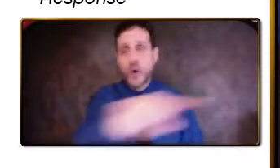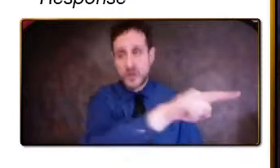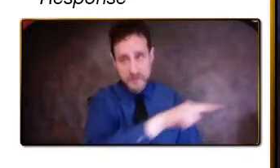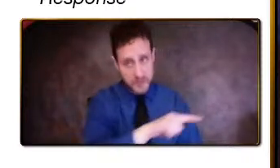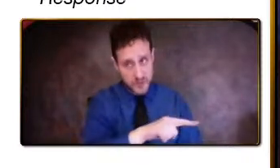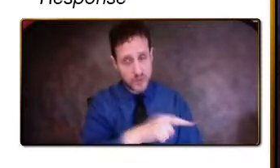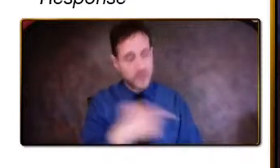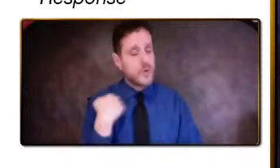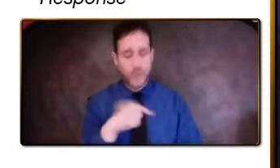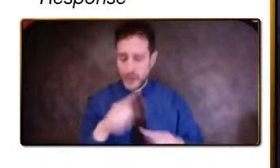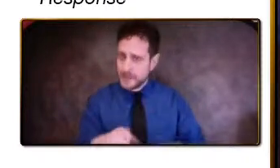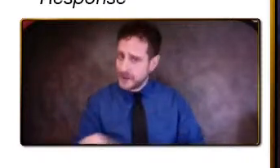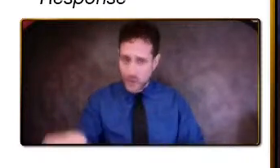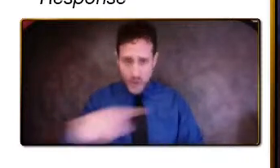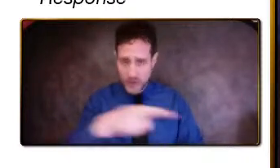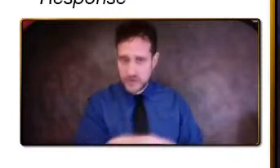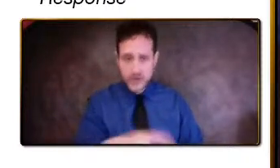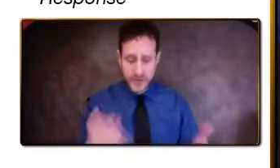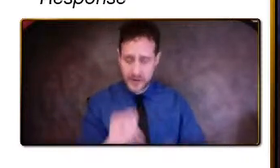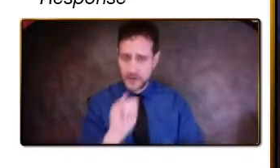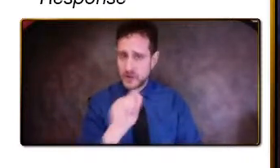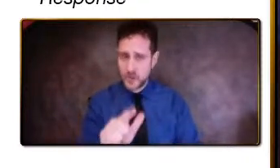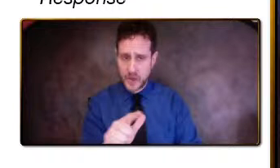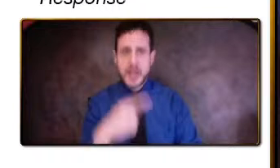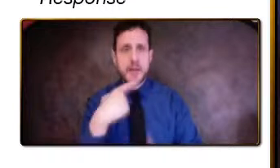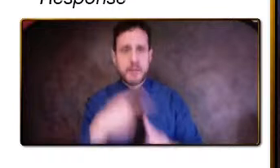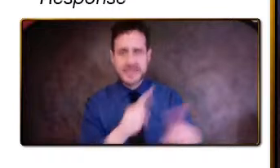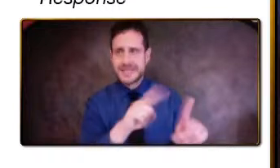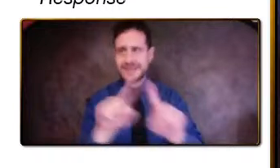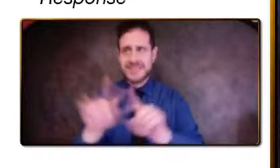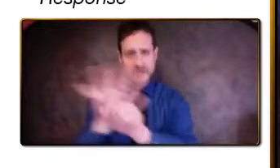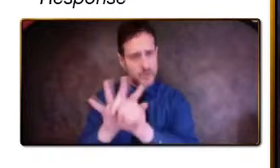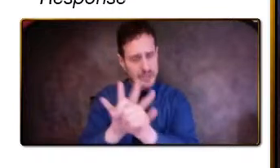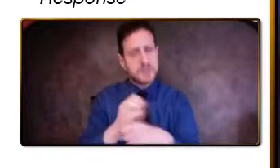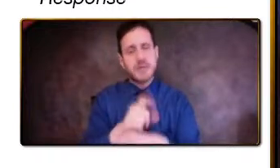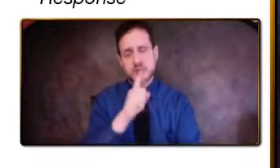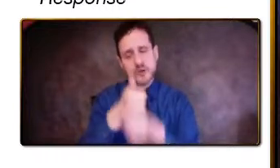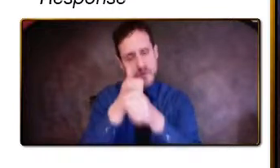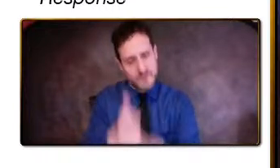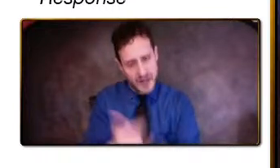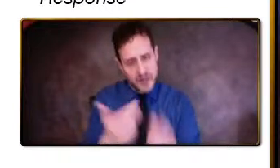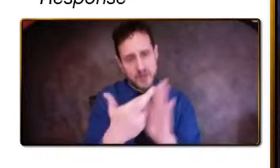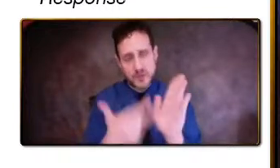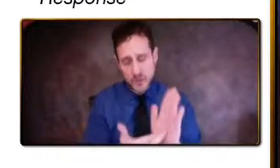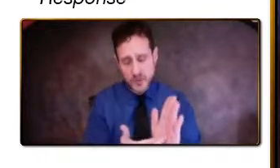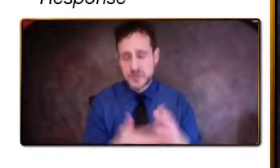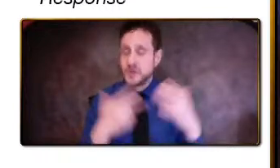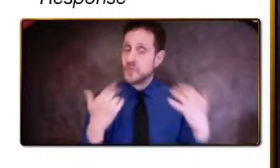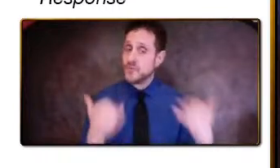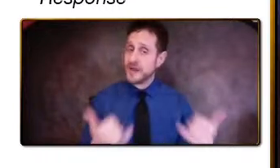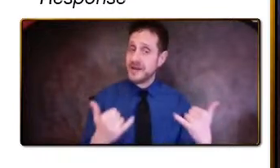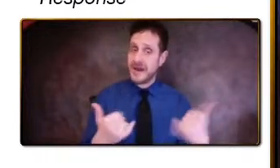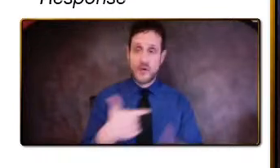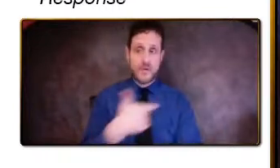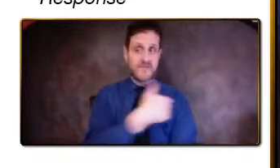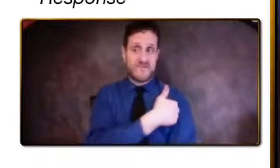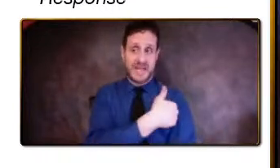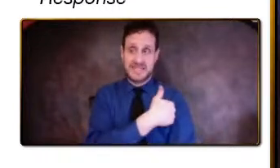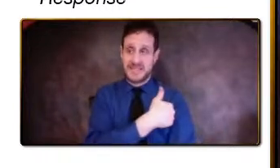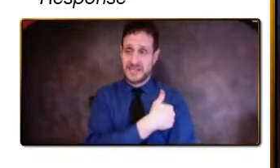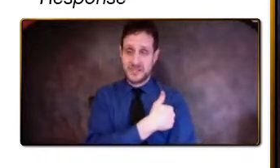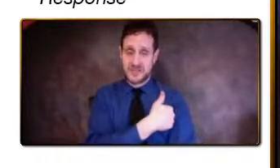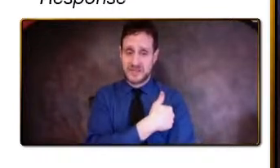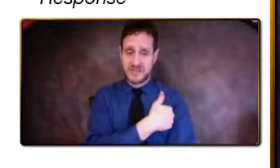and particularly in the regions, to make sure that they're following the mitigations, because right now, anyway, vaccinations are not going